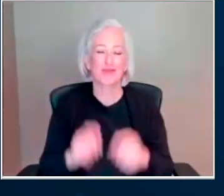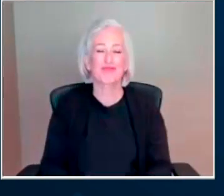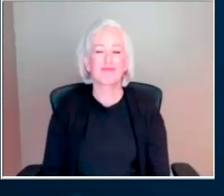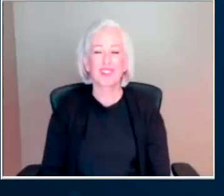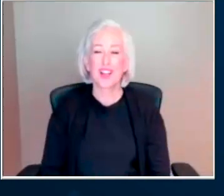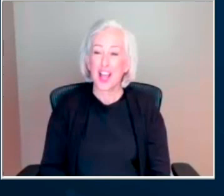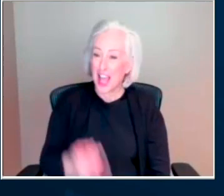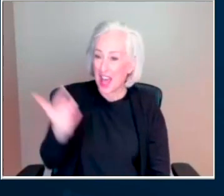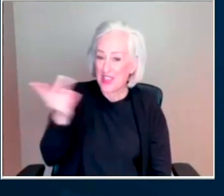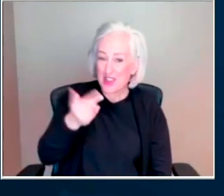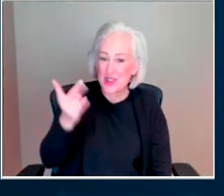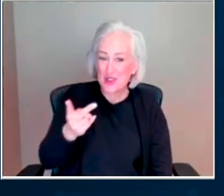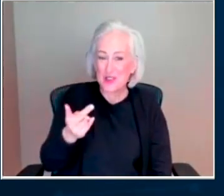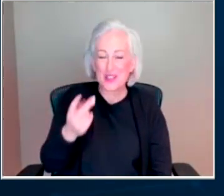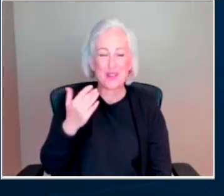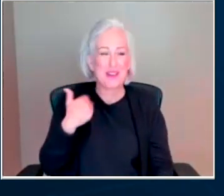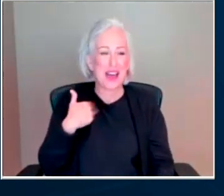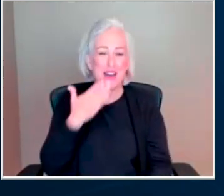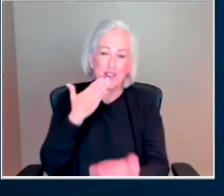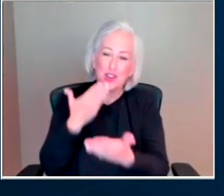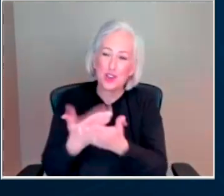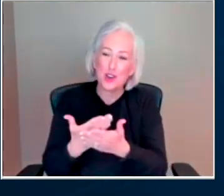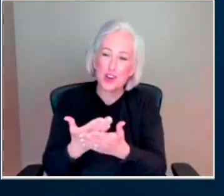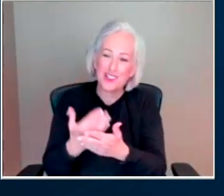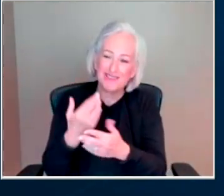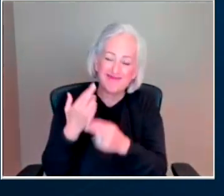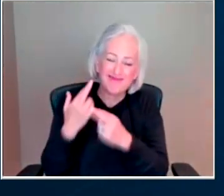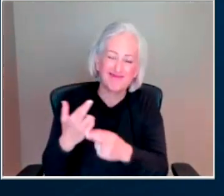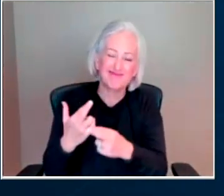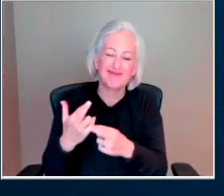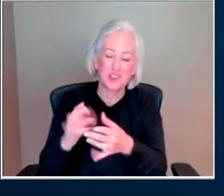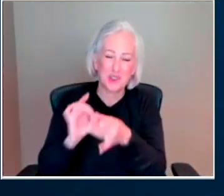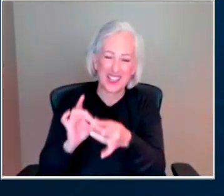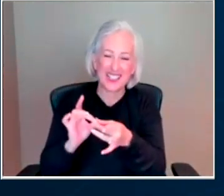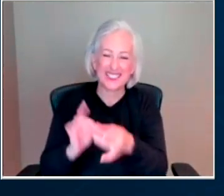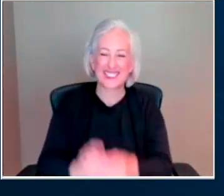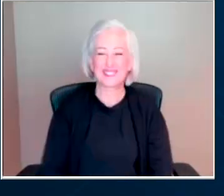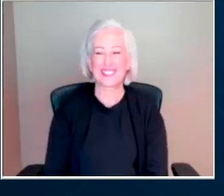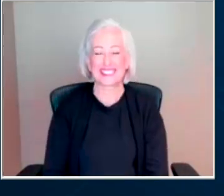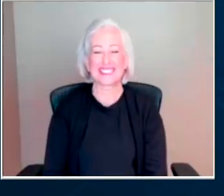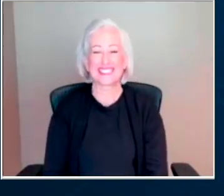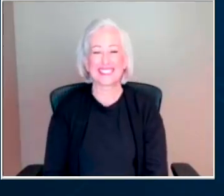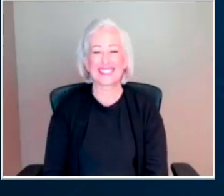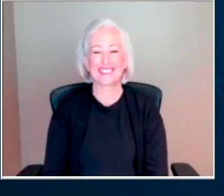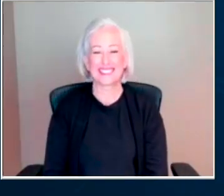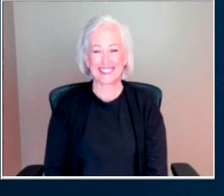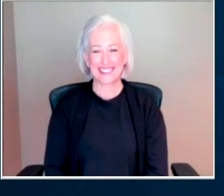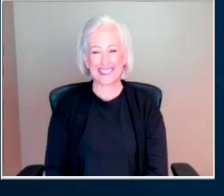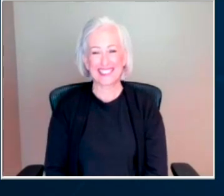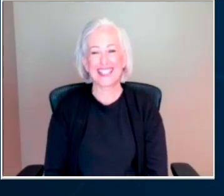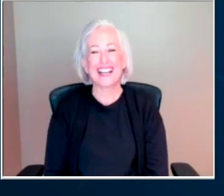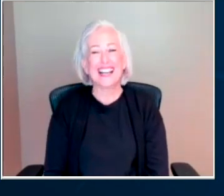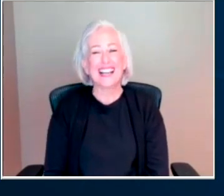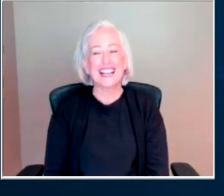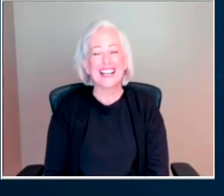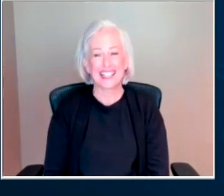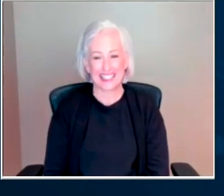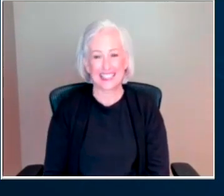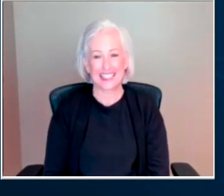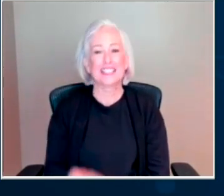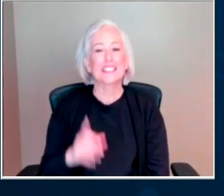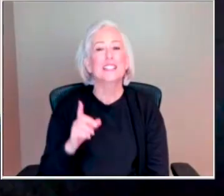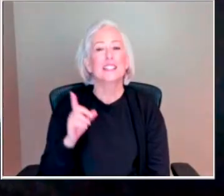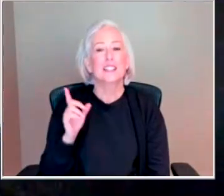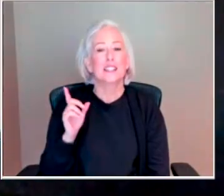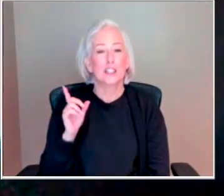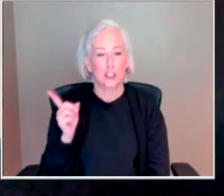daughter have a very good, close relationship as well. I remember Jan, she would come in my